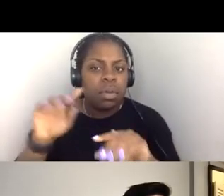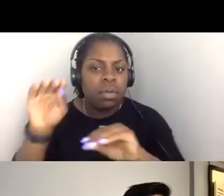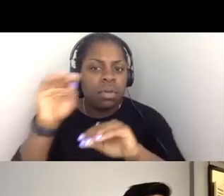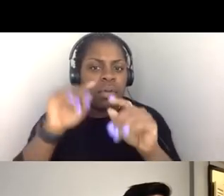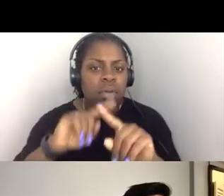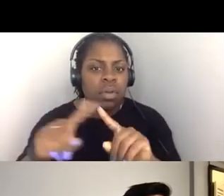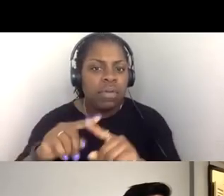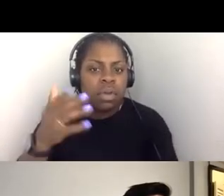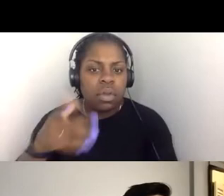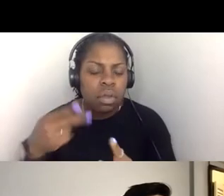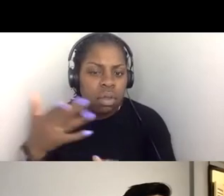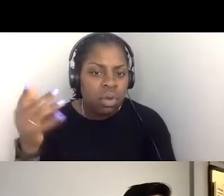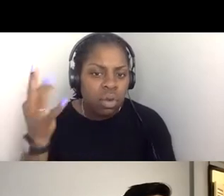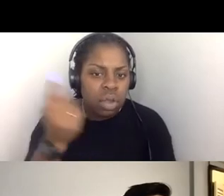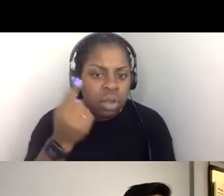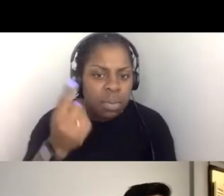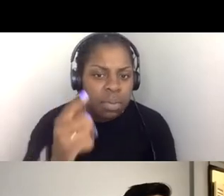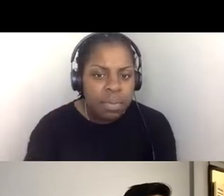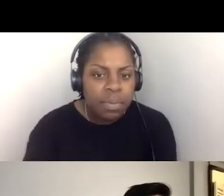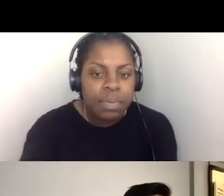Okay, thanks, Delaney.